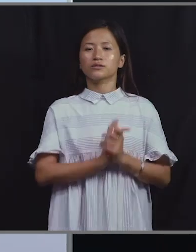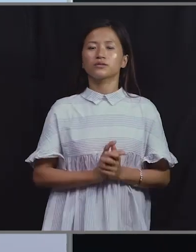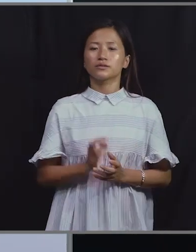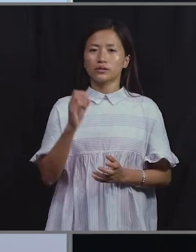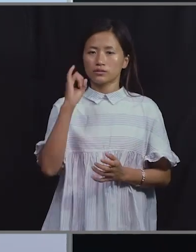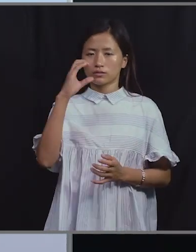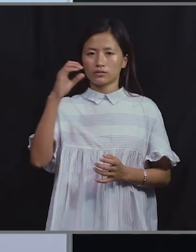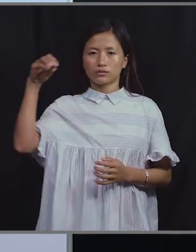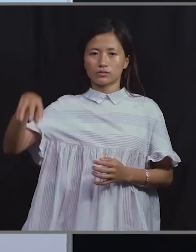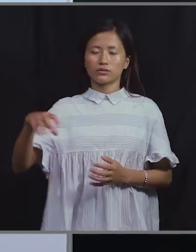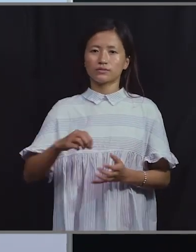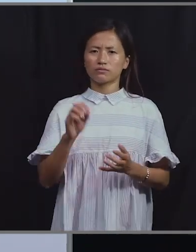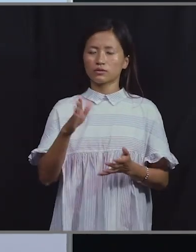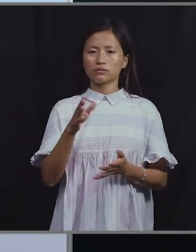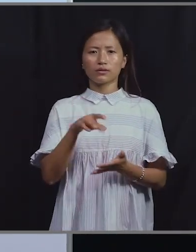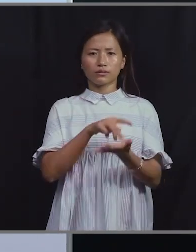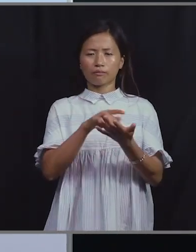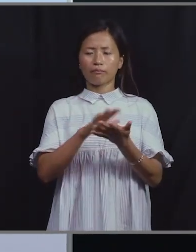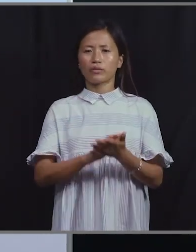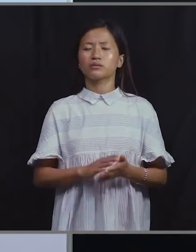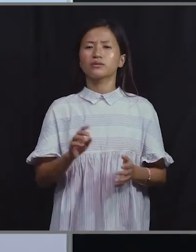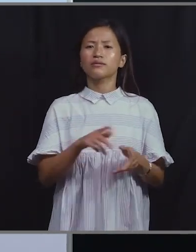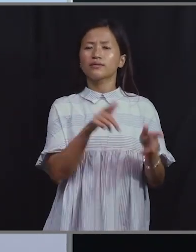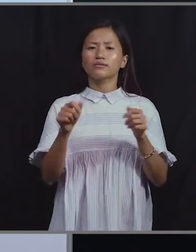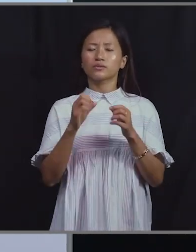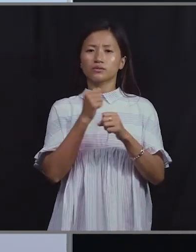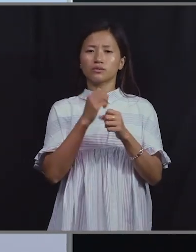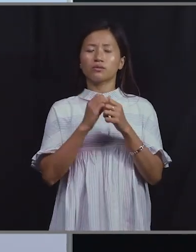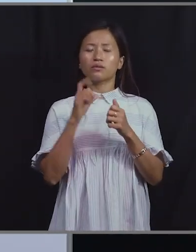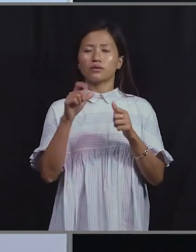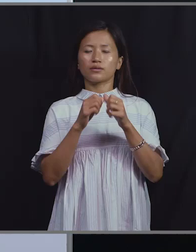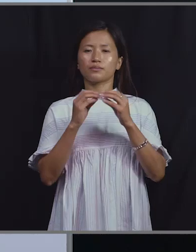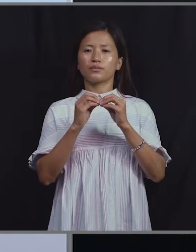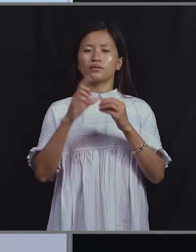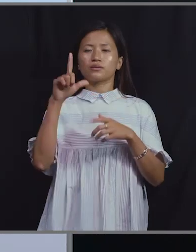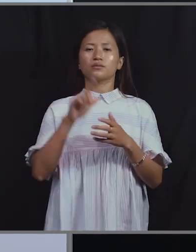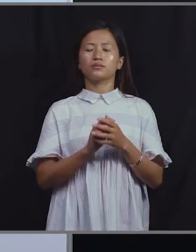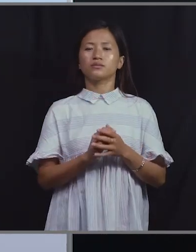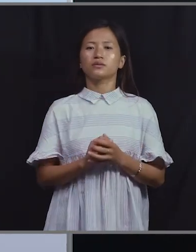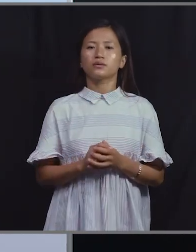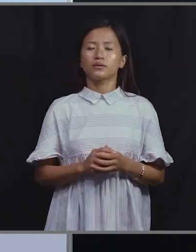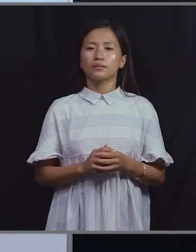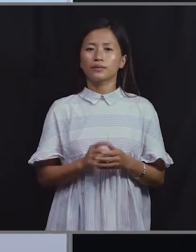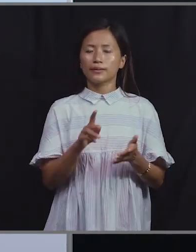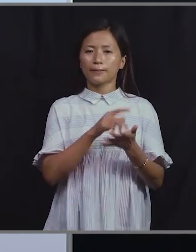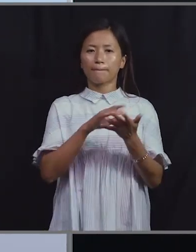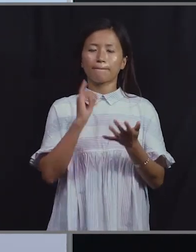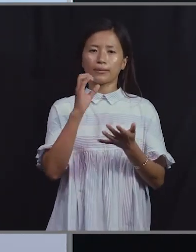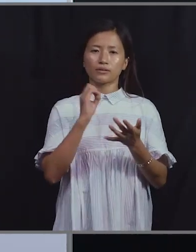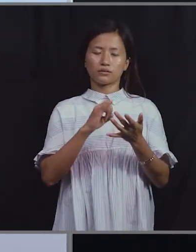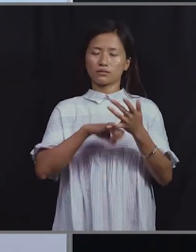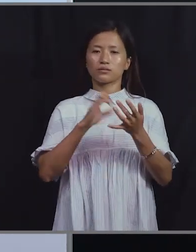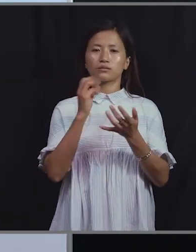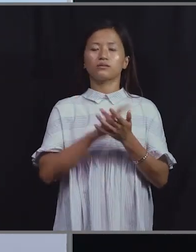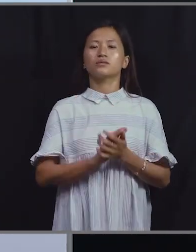countries not taking part in international affairs or any global activities. But NAM is not isolationism